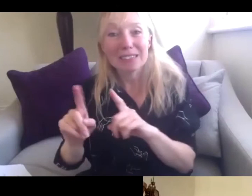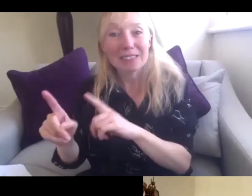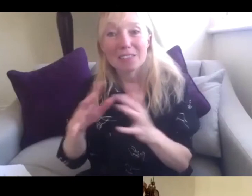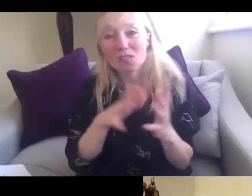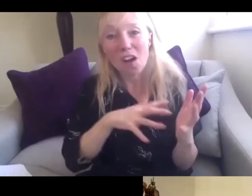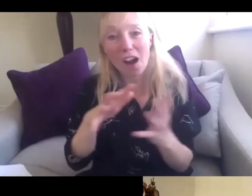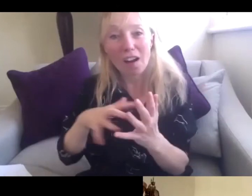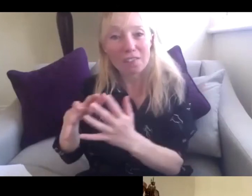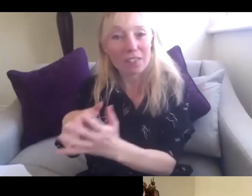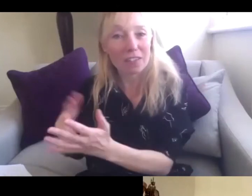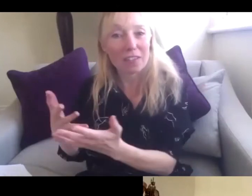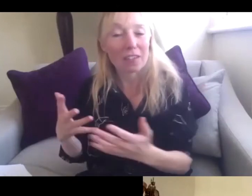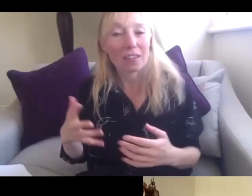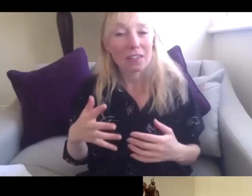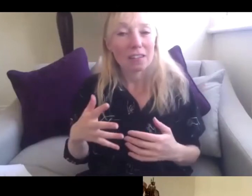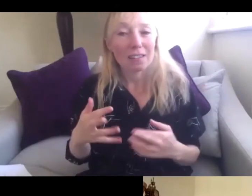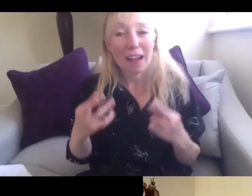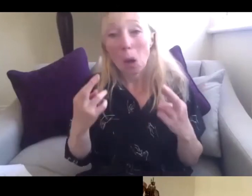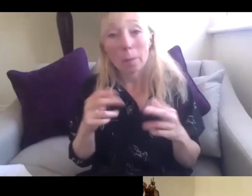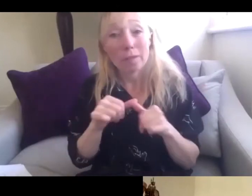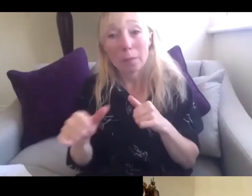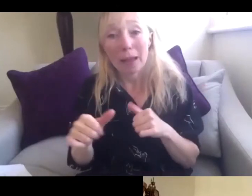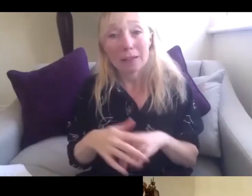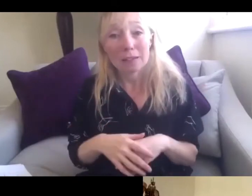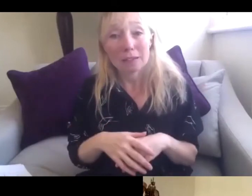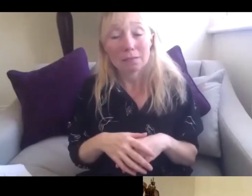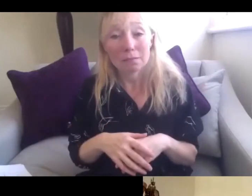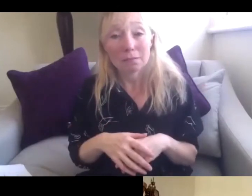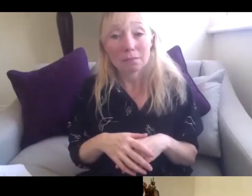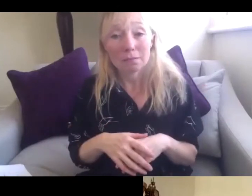And then I think hope for the best, because it seems so,